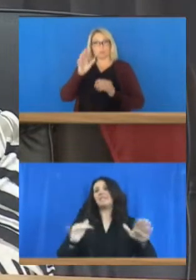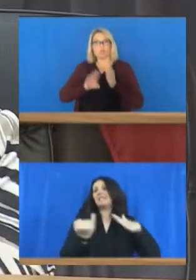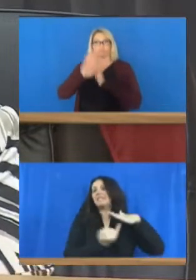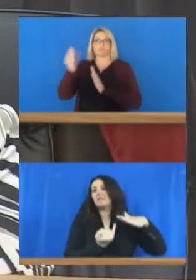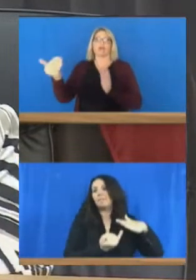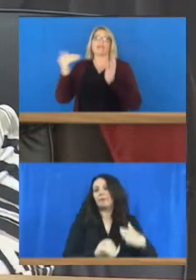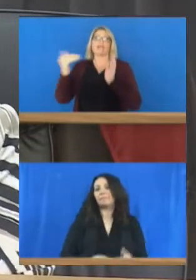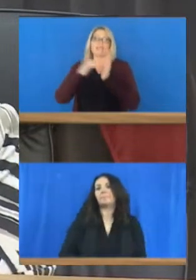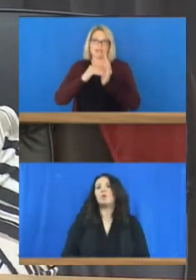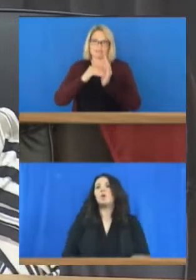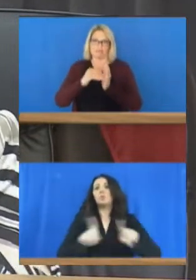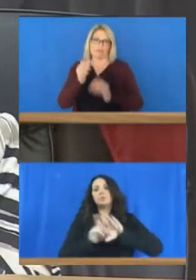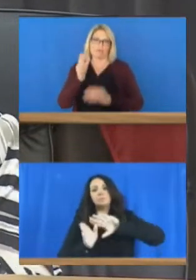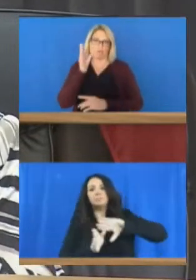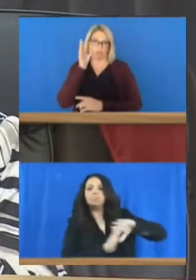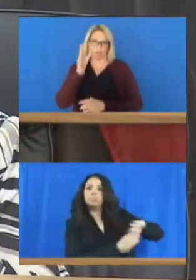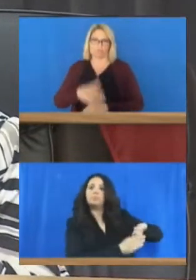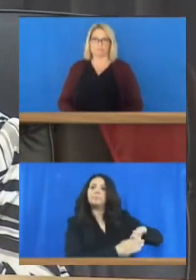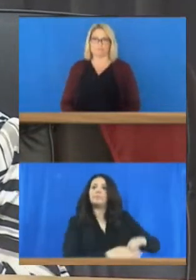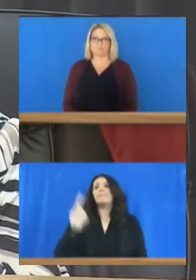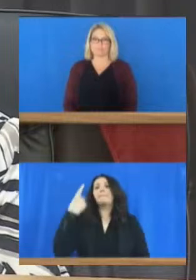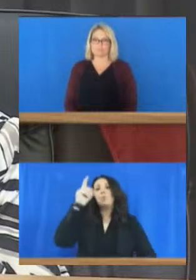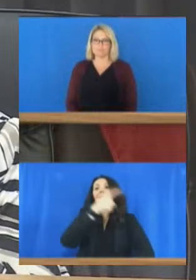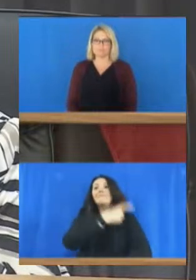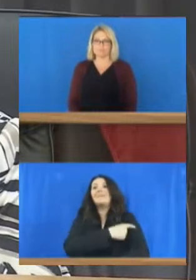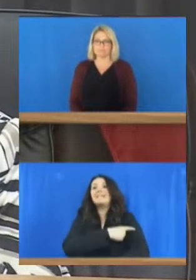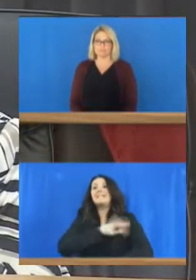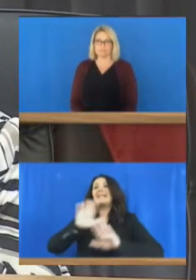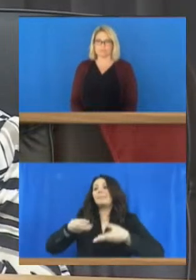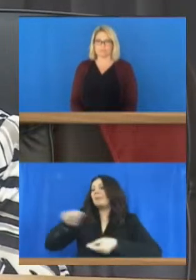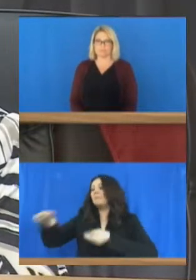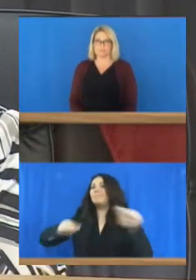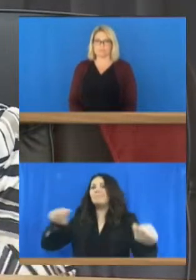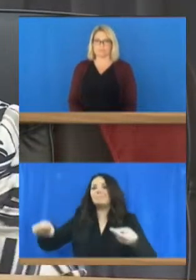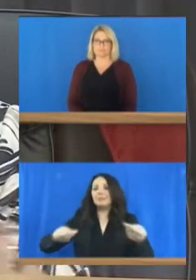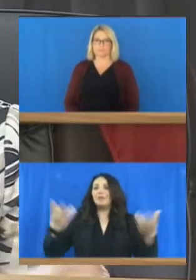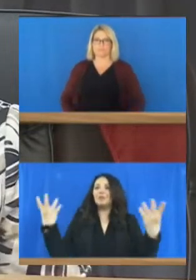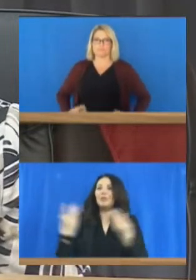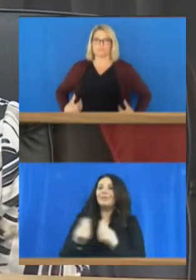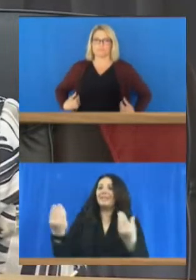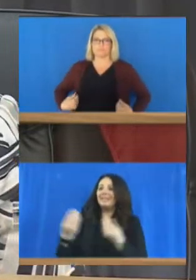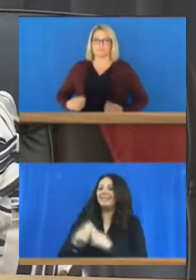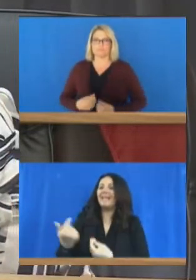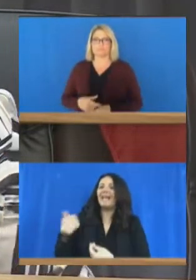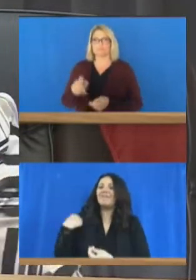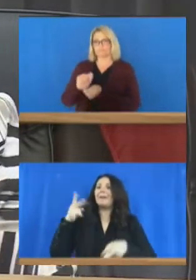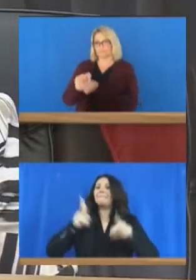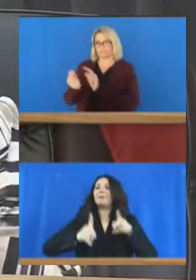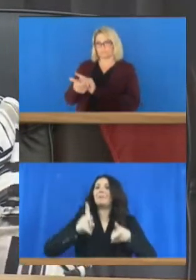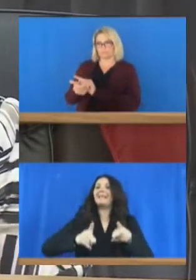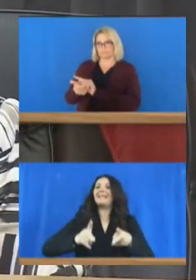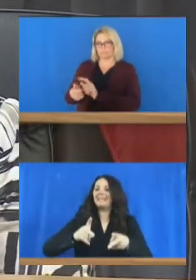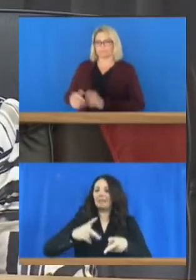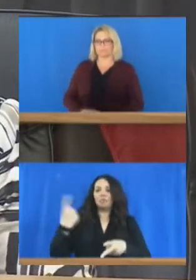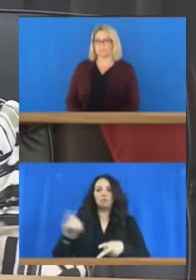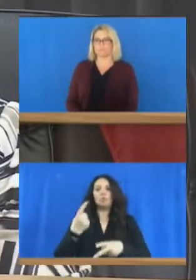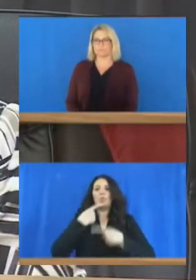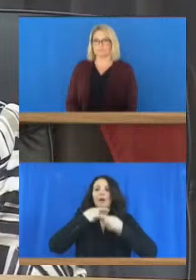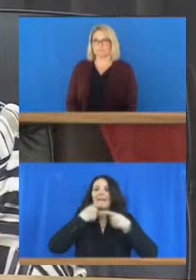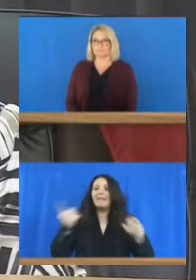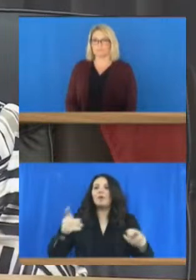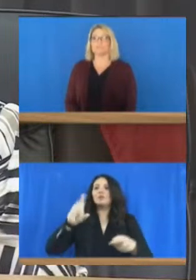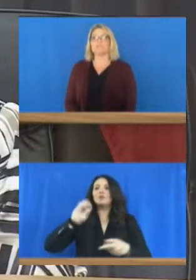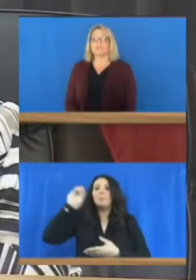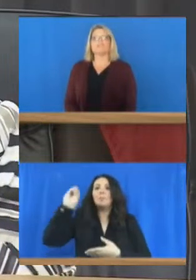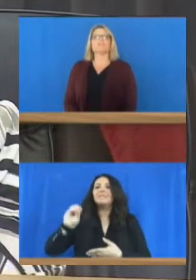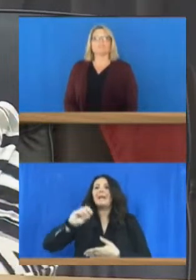leur vaccin. Chaque région de la province se trouve à nouveau à la phase d'alerte jaune. But we only have to look at our